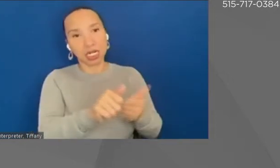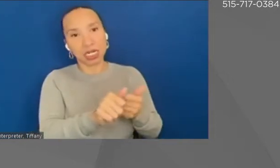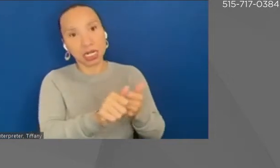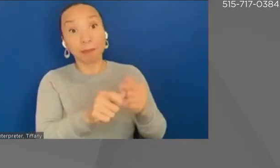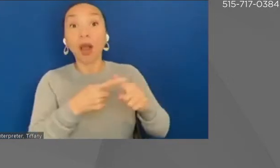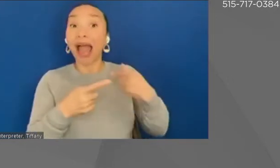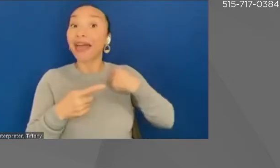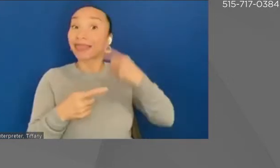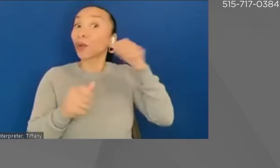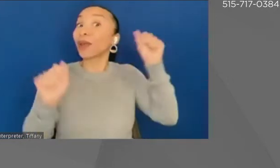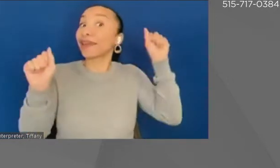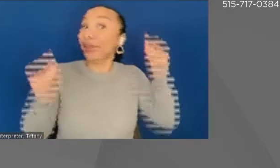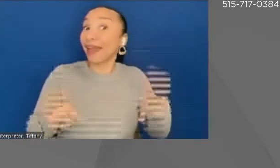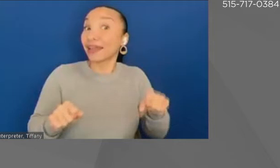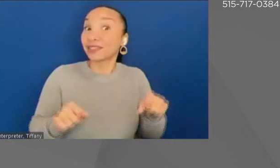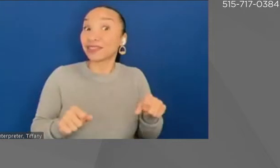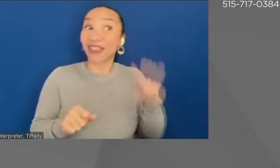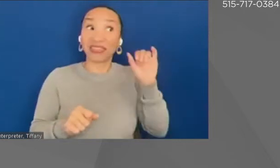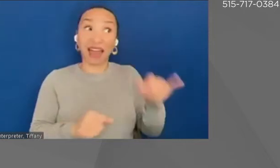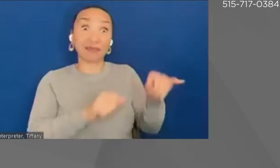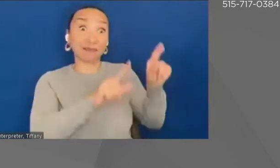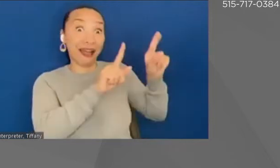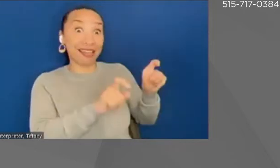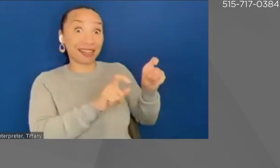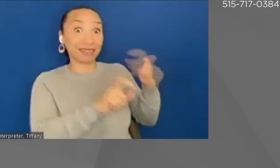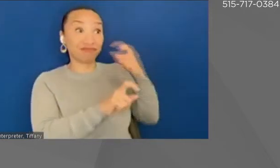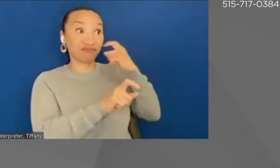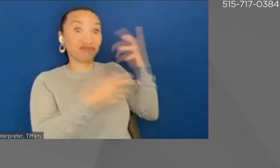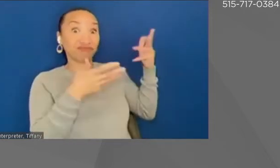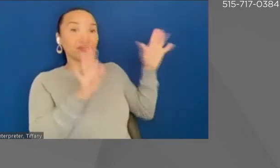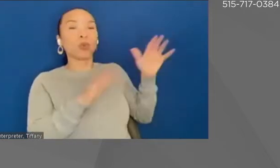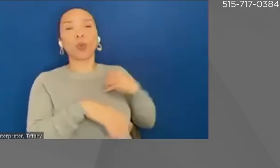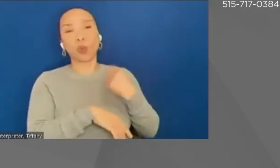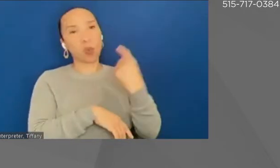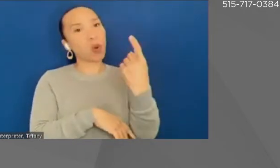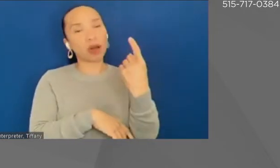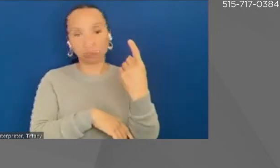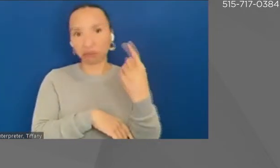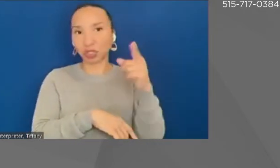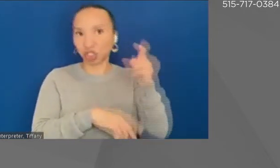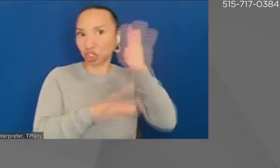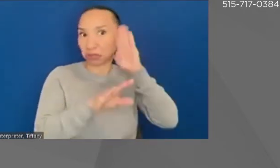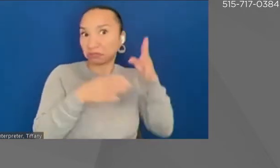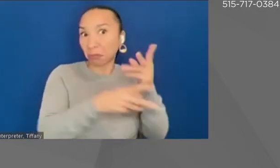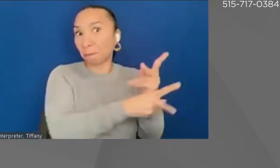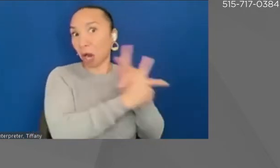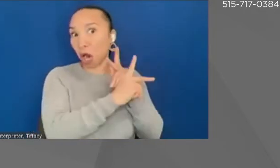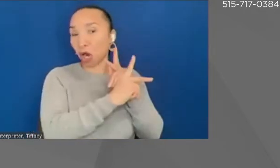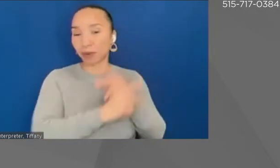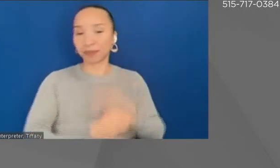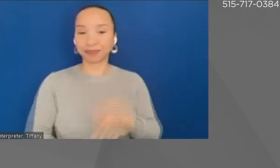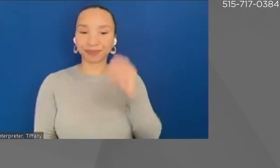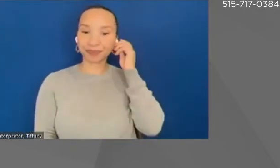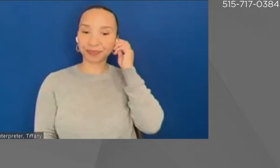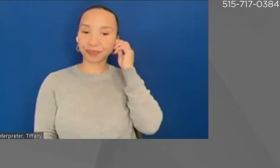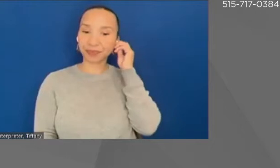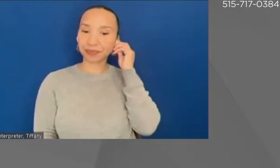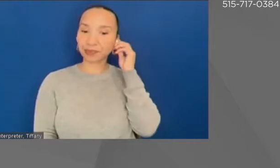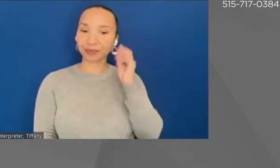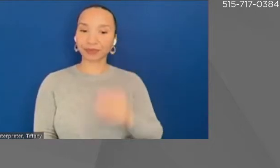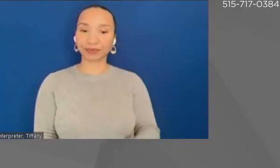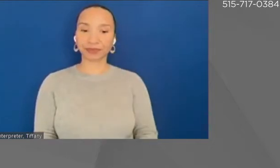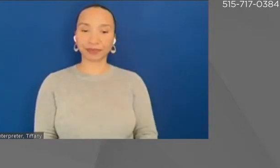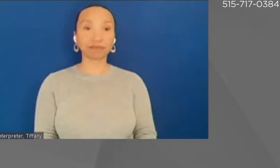I said, that HIP pilot is really one of the things we should look towards. Yeah, definitely kind of working a little bit